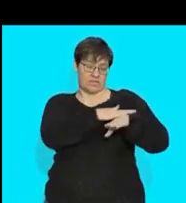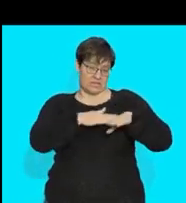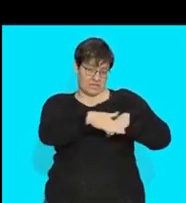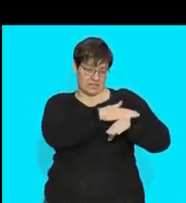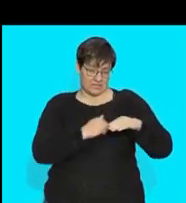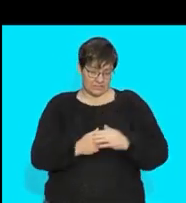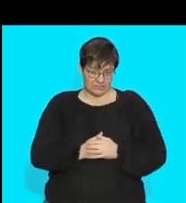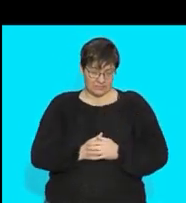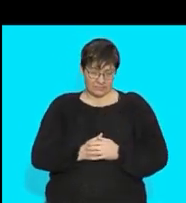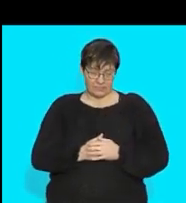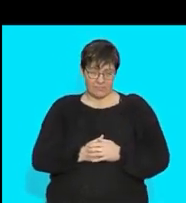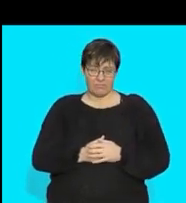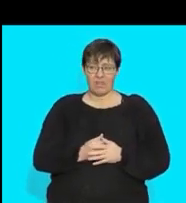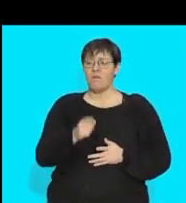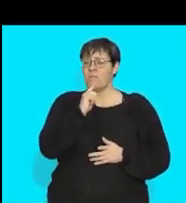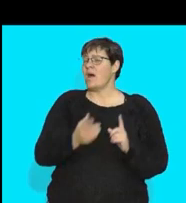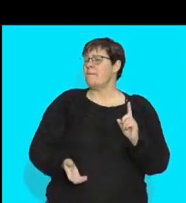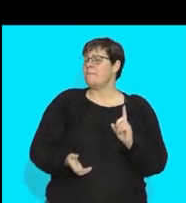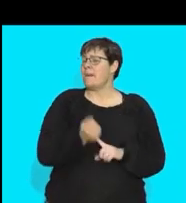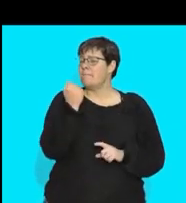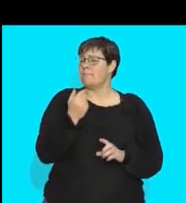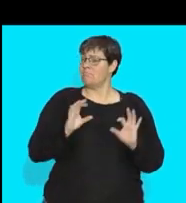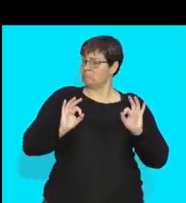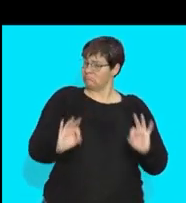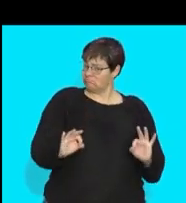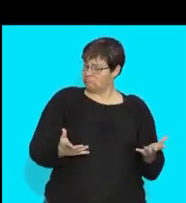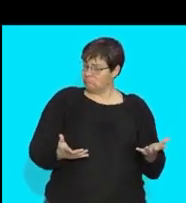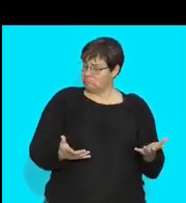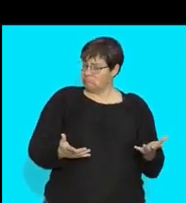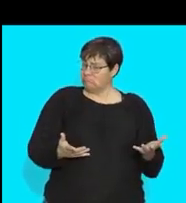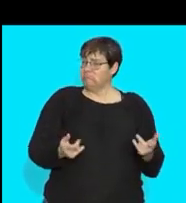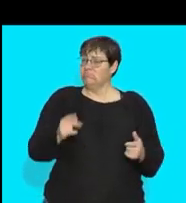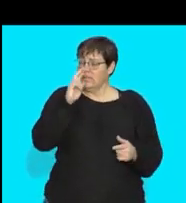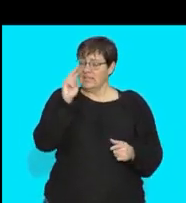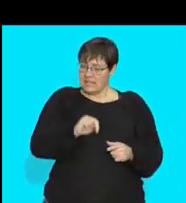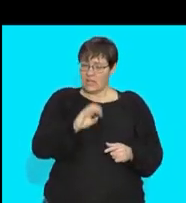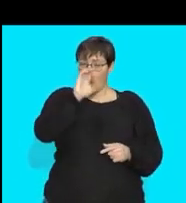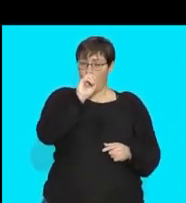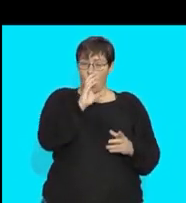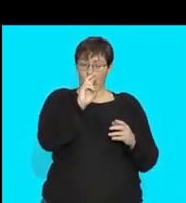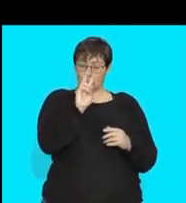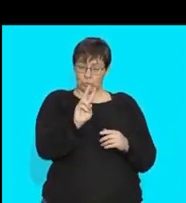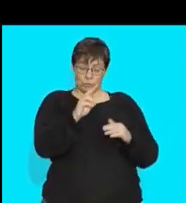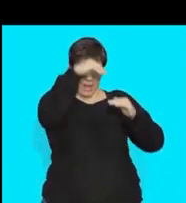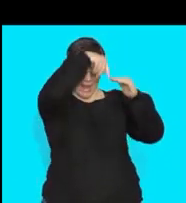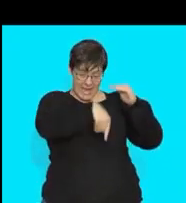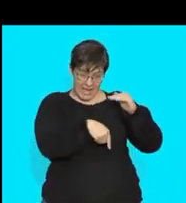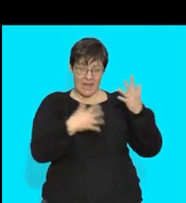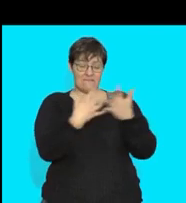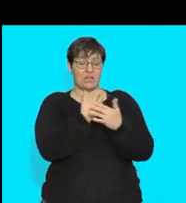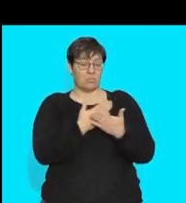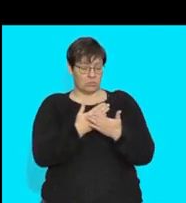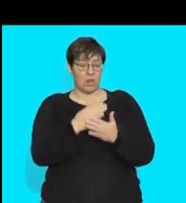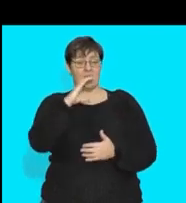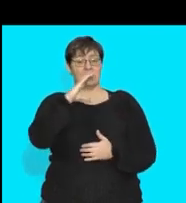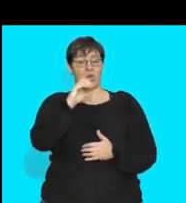that, we must find how efficient is it. We need to get oxygen in as quickly as possible, carbon dioxide